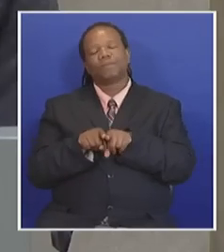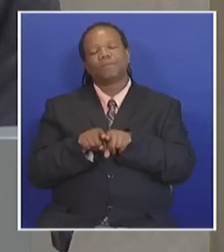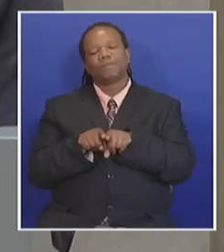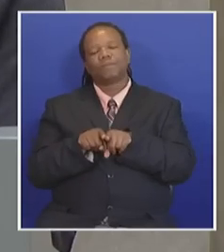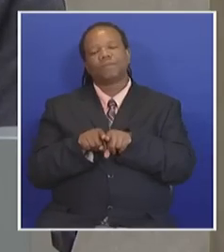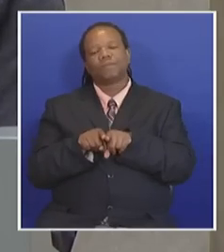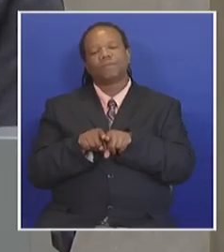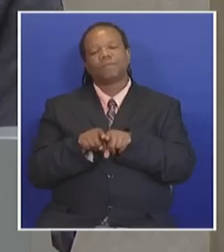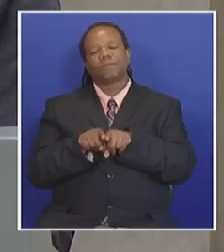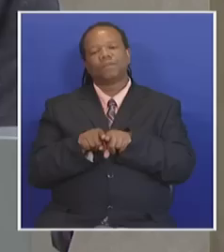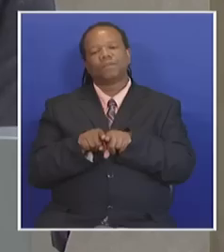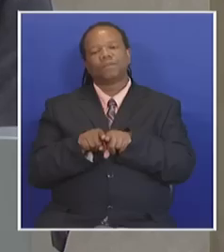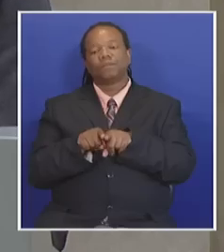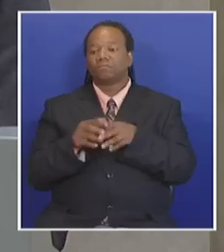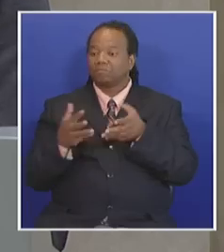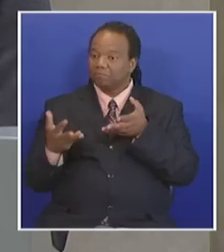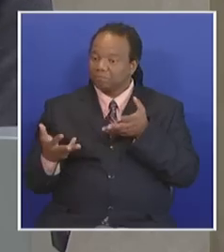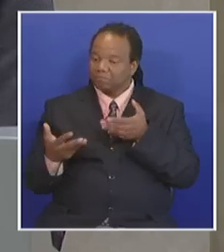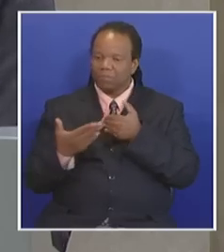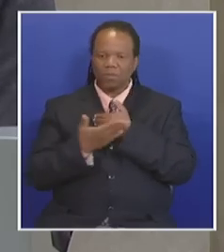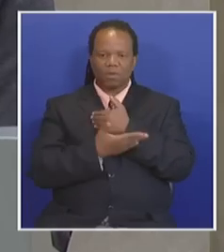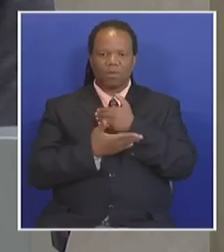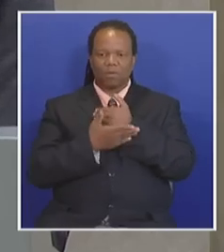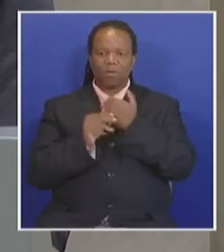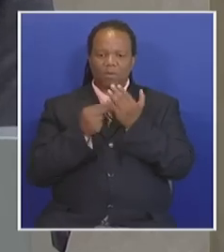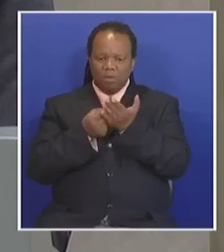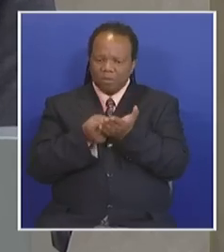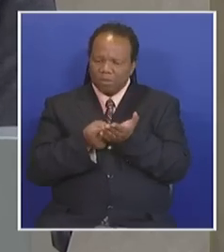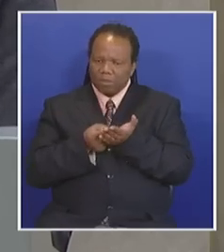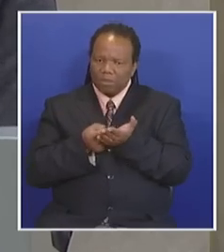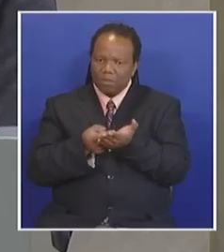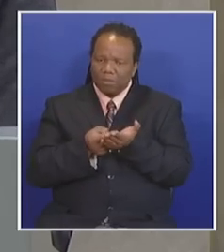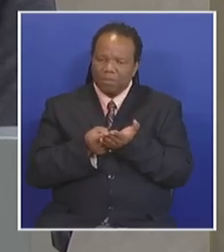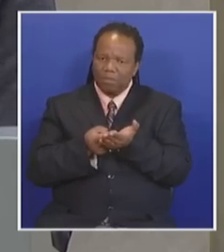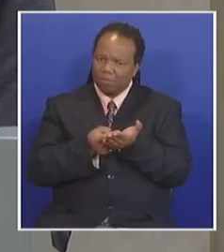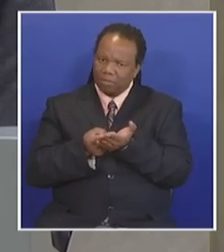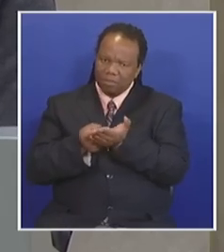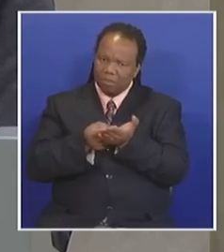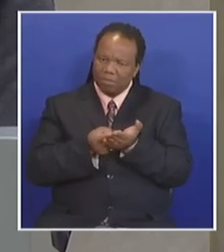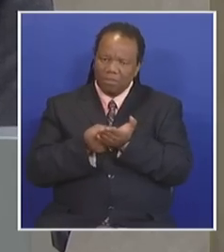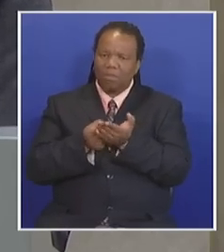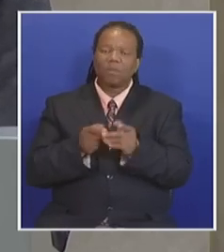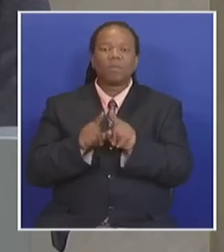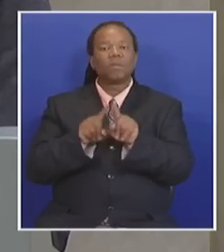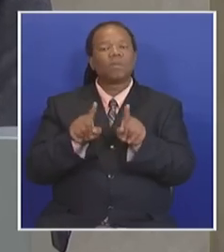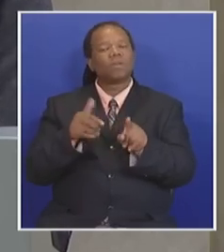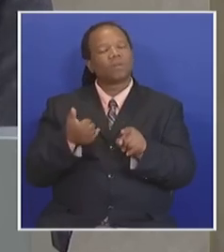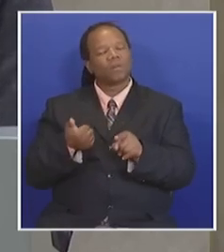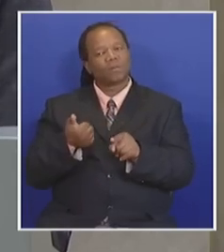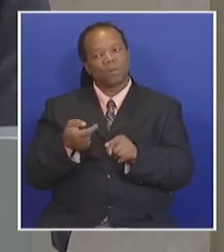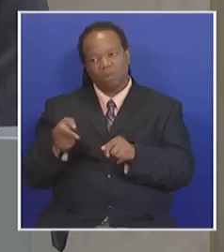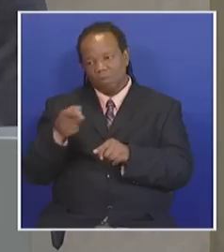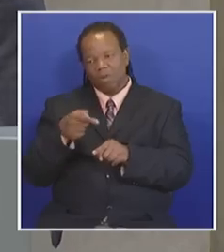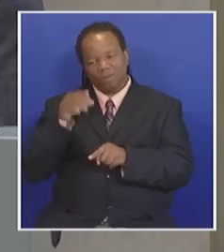liberating our country negotiation period, which we serve as a reminder for us, which we are proud